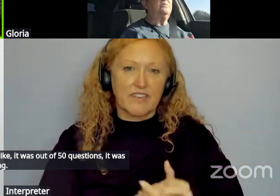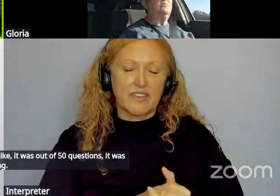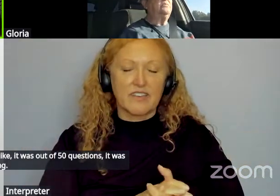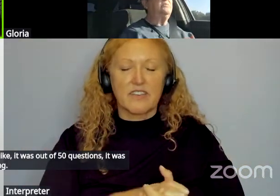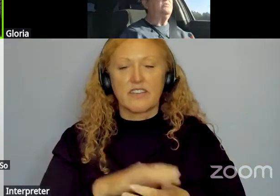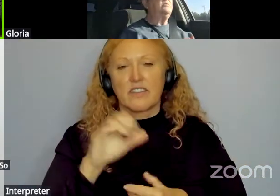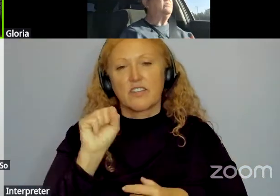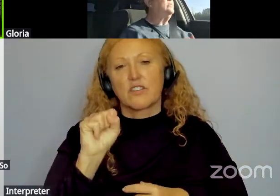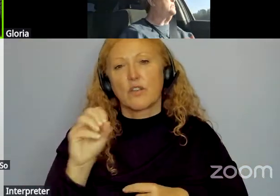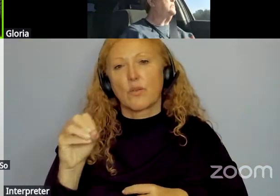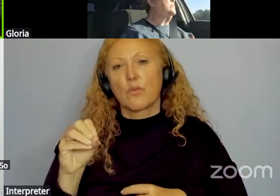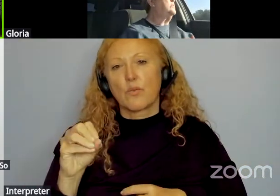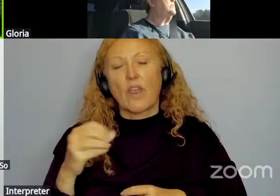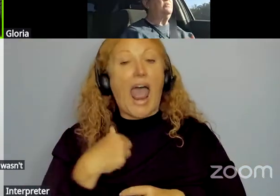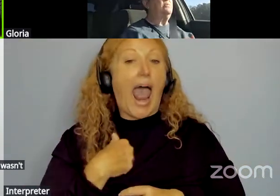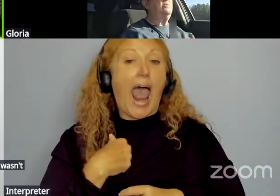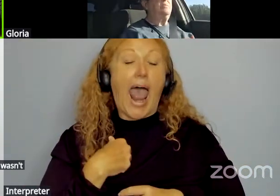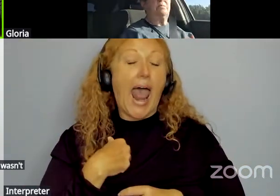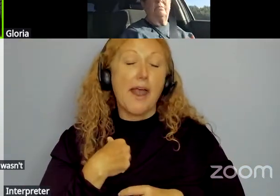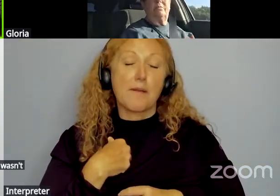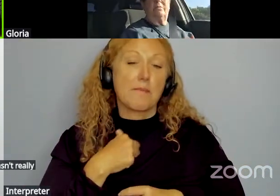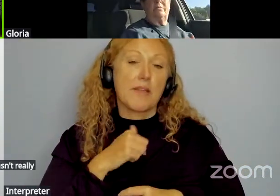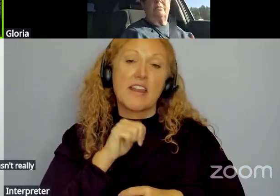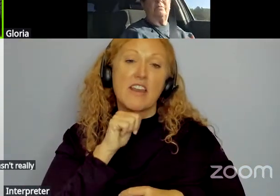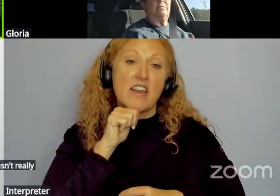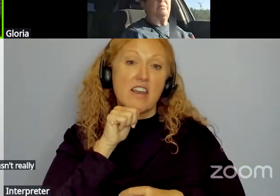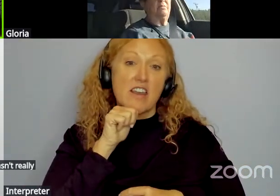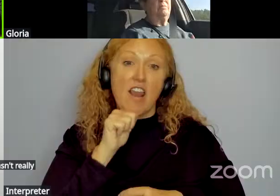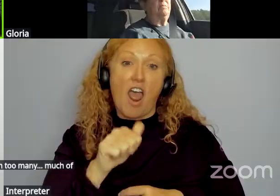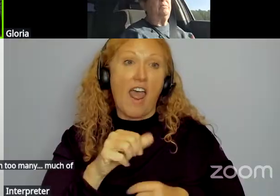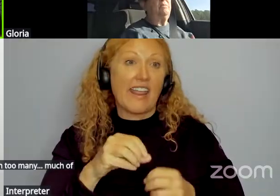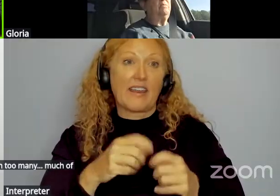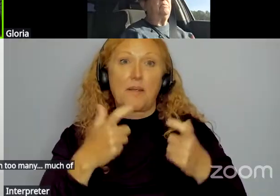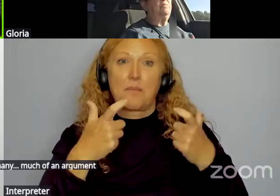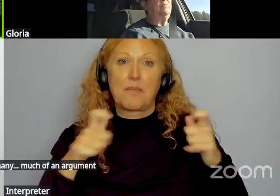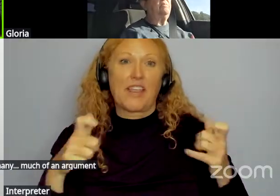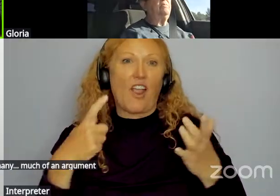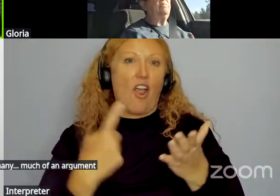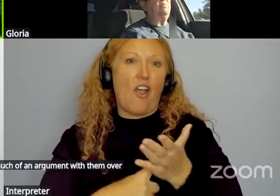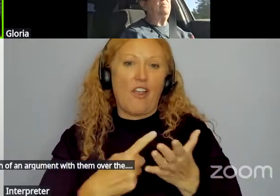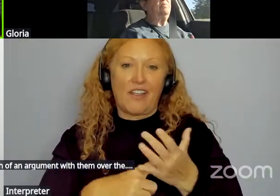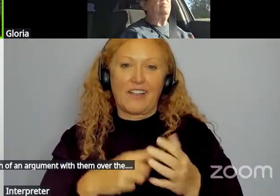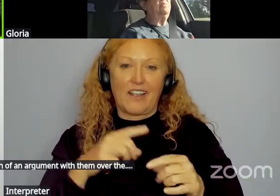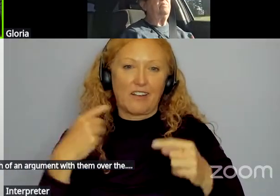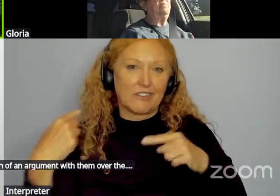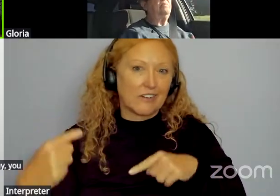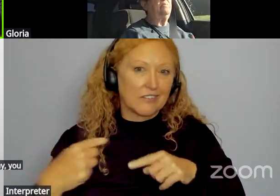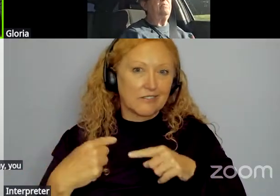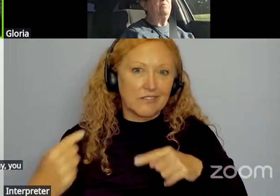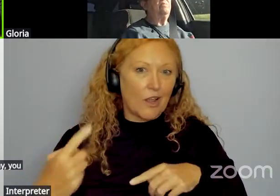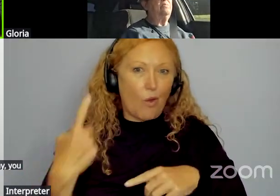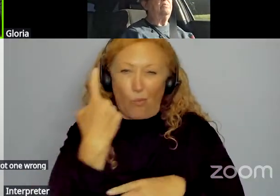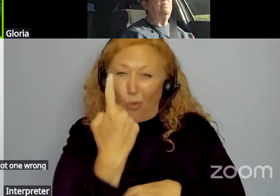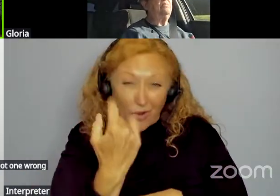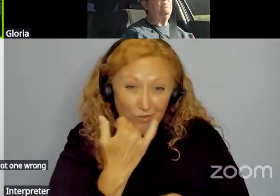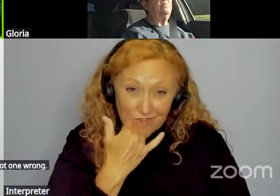So I wasn't really in too much of an argument with them over okay, you got one wrong.